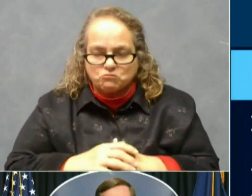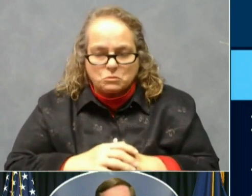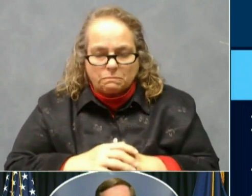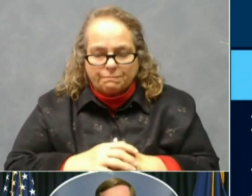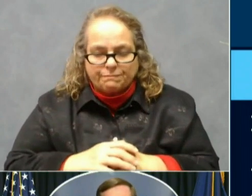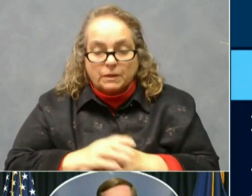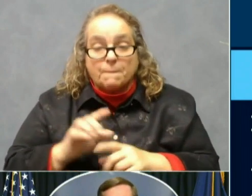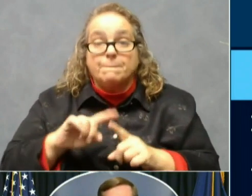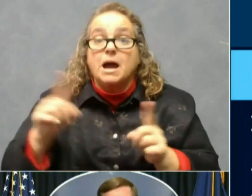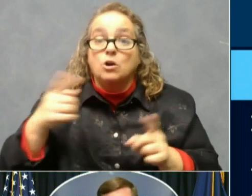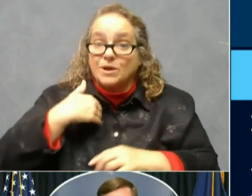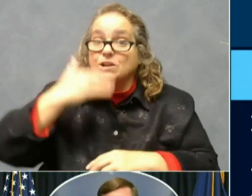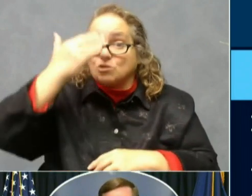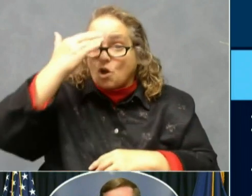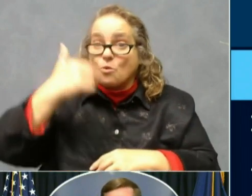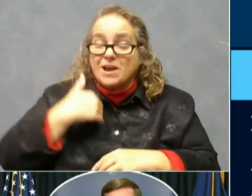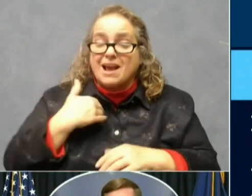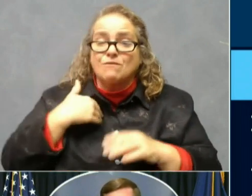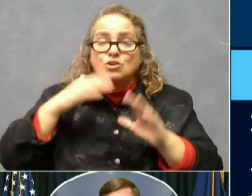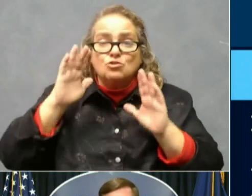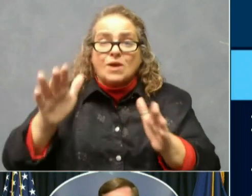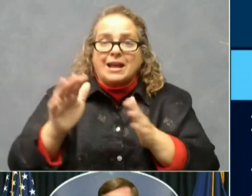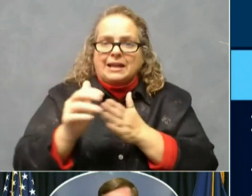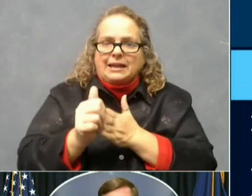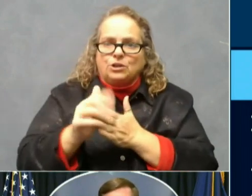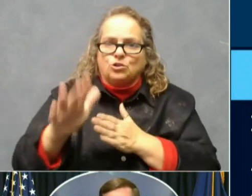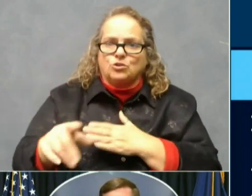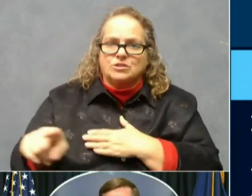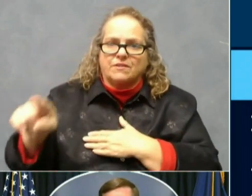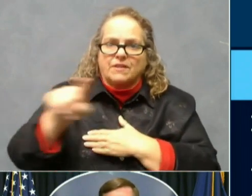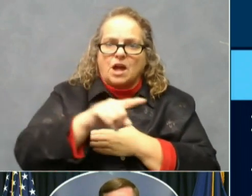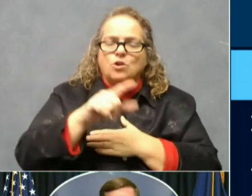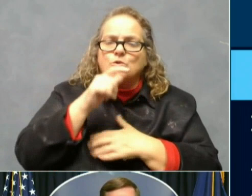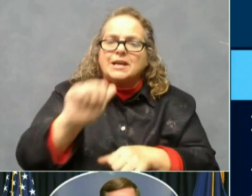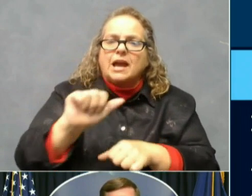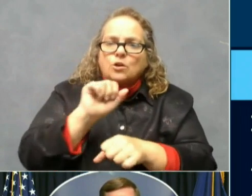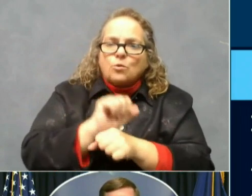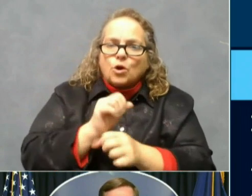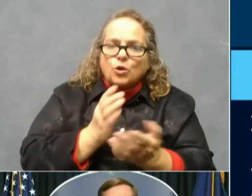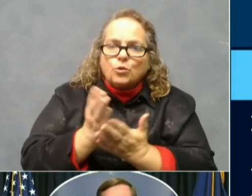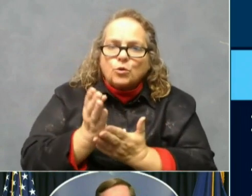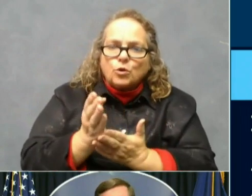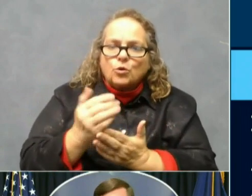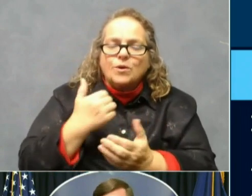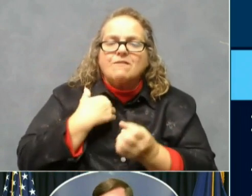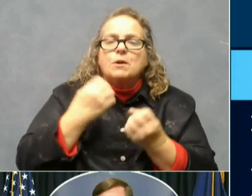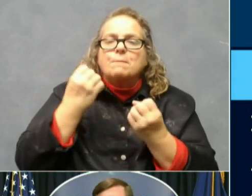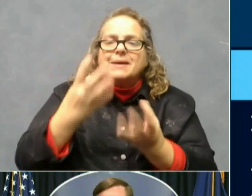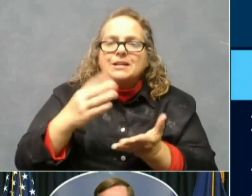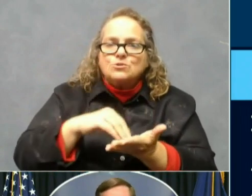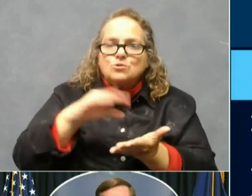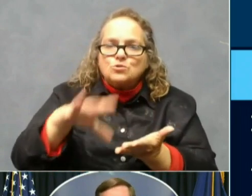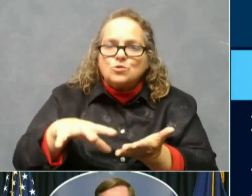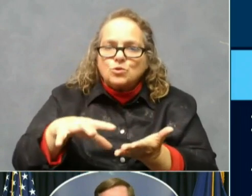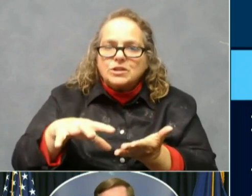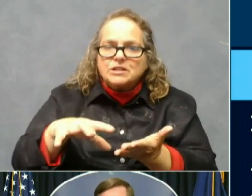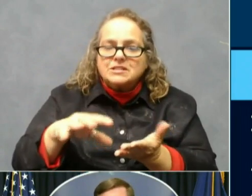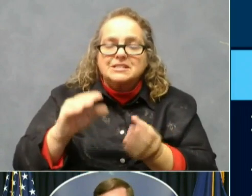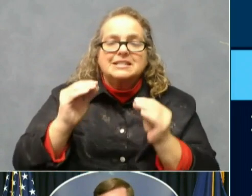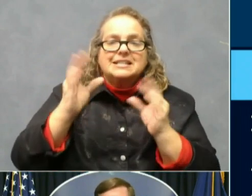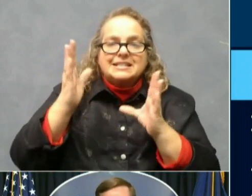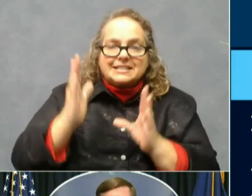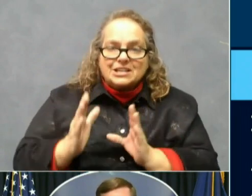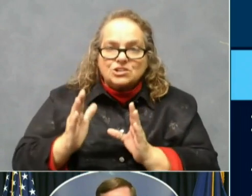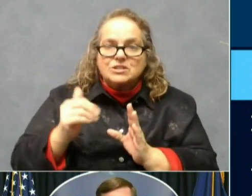of great leaders that are out there that can work through this. We got a lot of students who are virtual. Our teachers who are at the highest risk